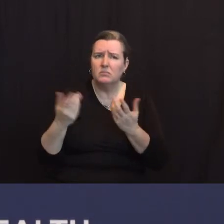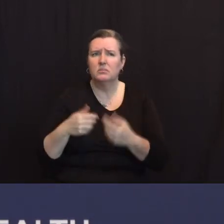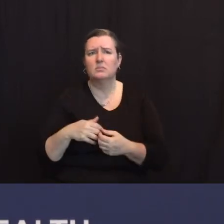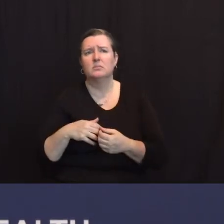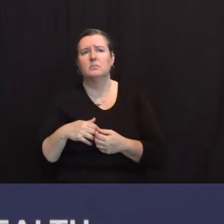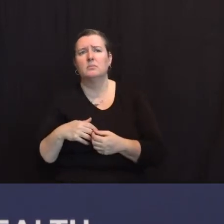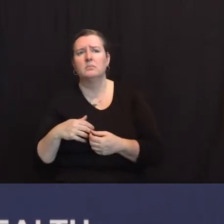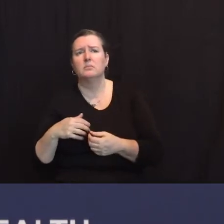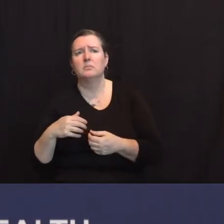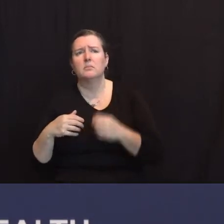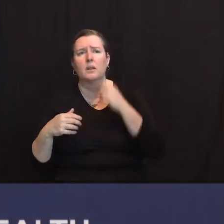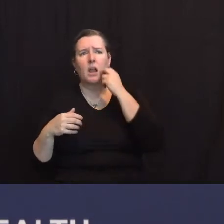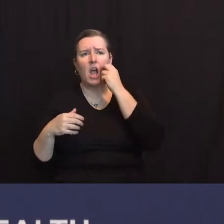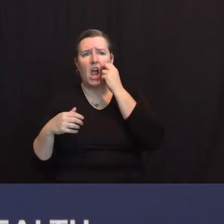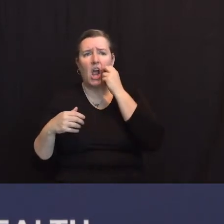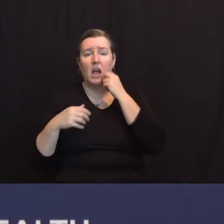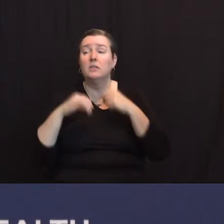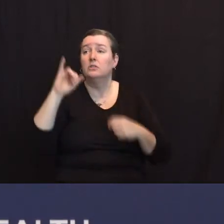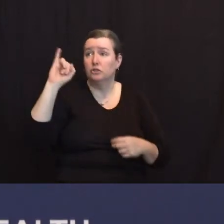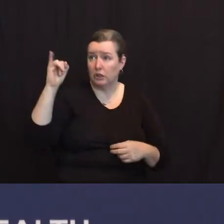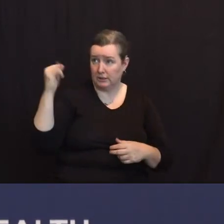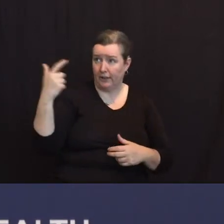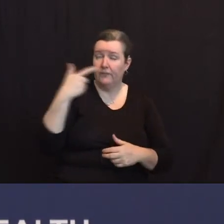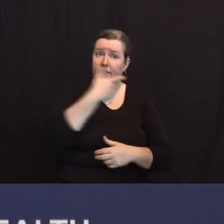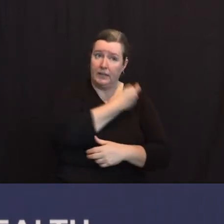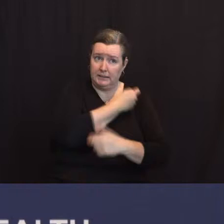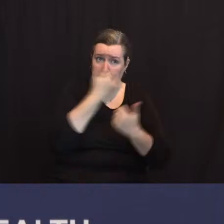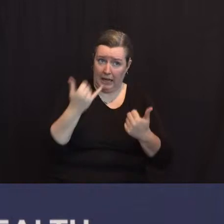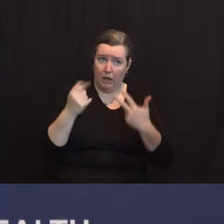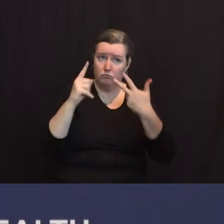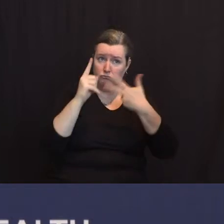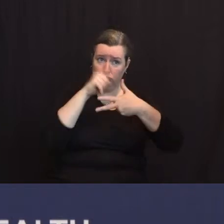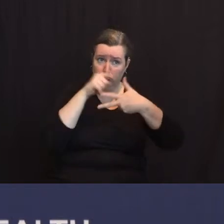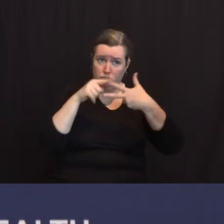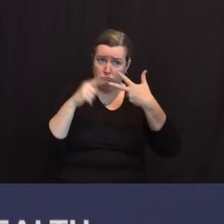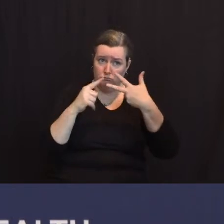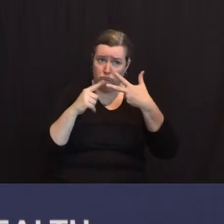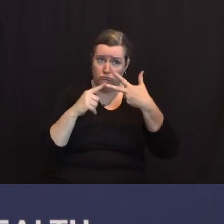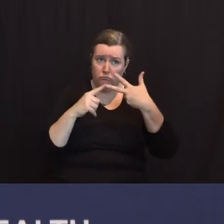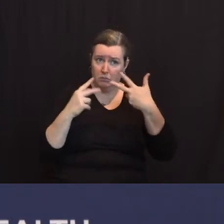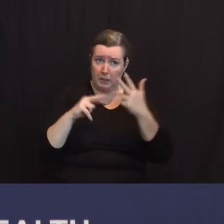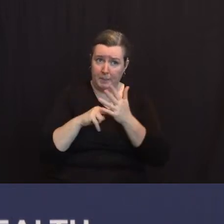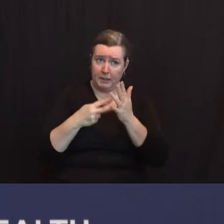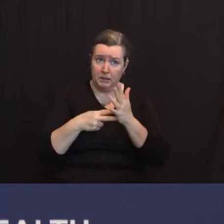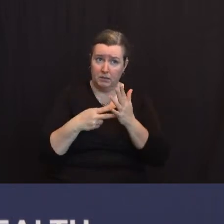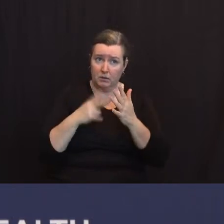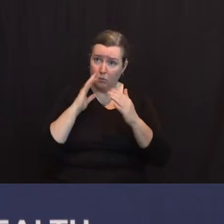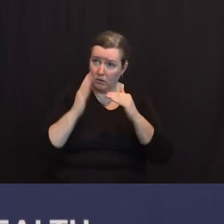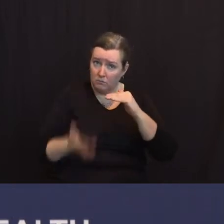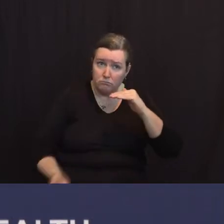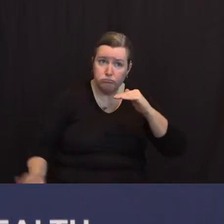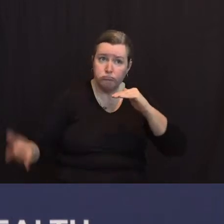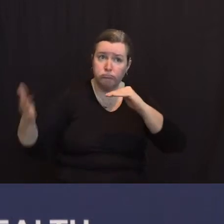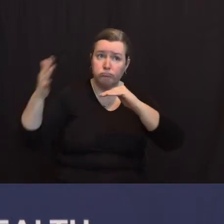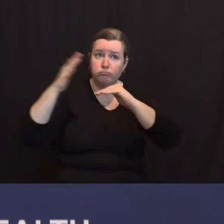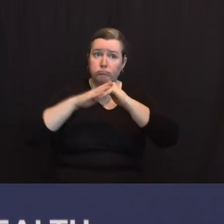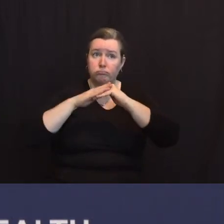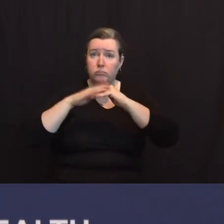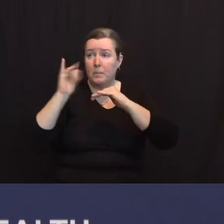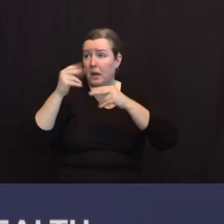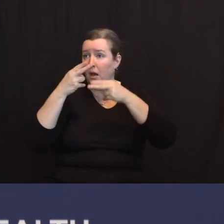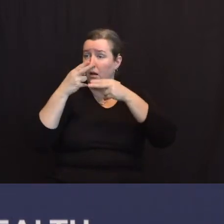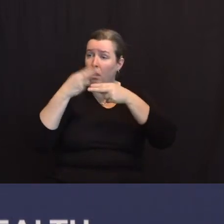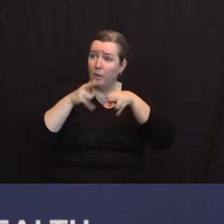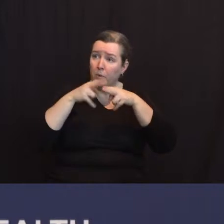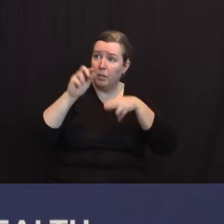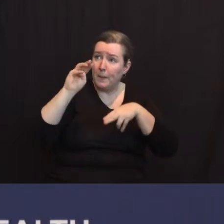vaccine coming, and as you just said, you were going to have a quantum leap in the supply around April or so, do you think that would be a good time